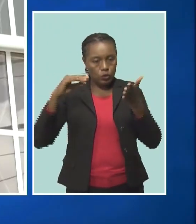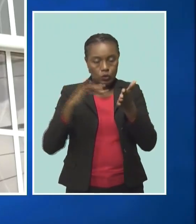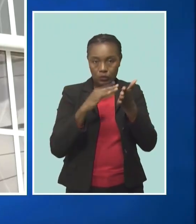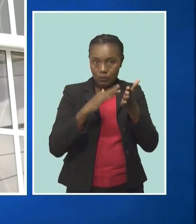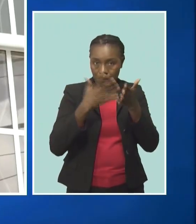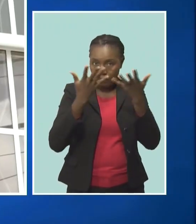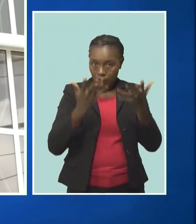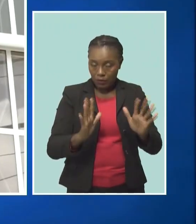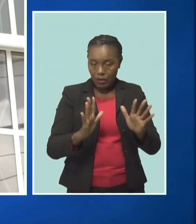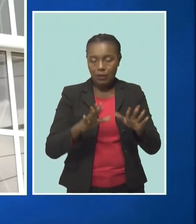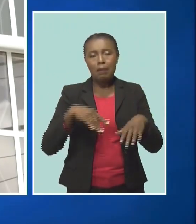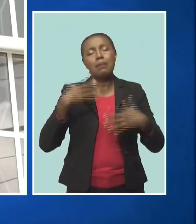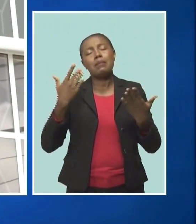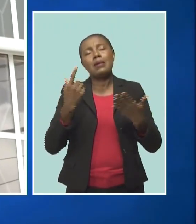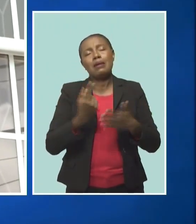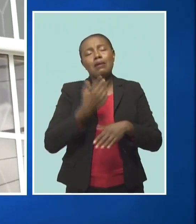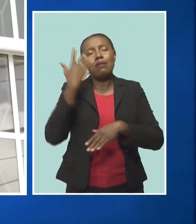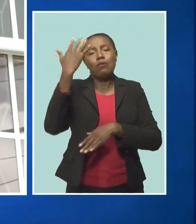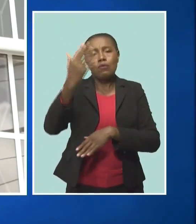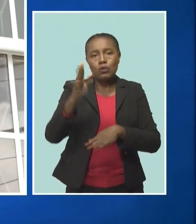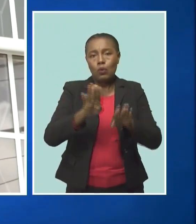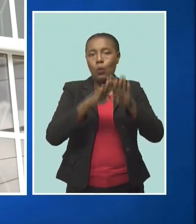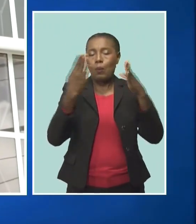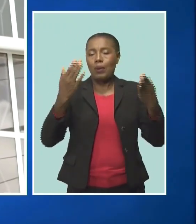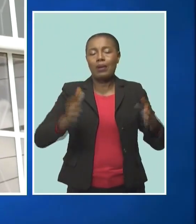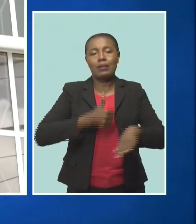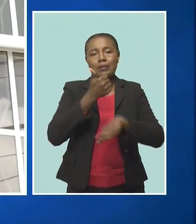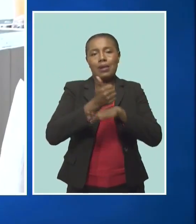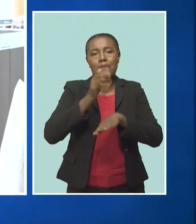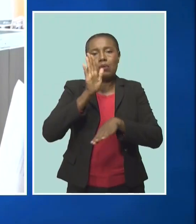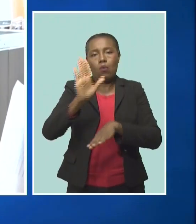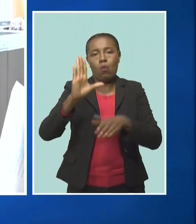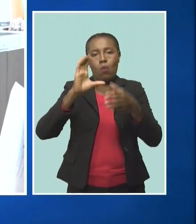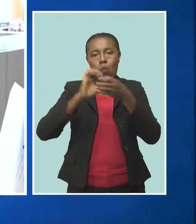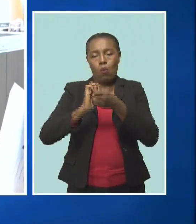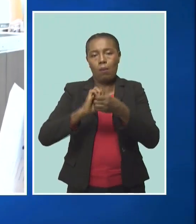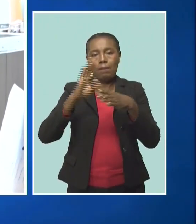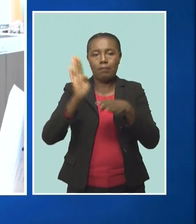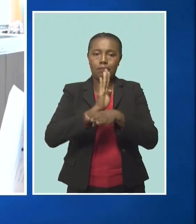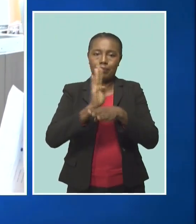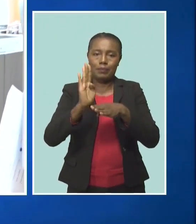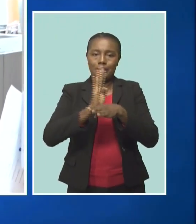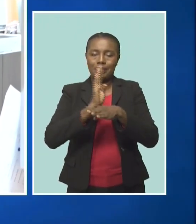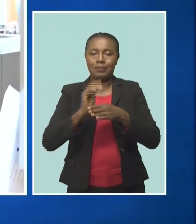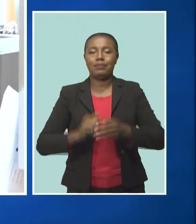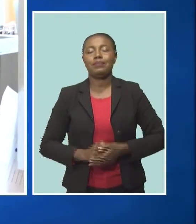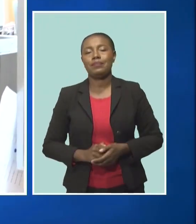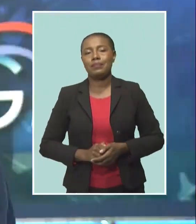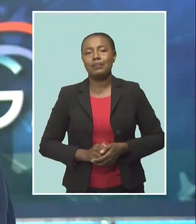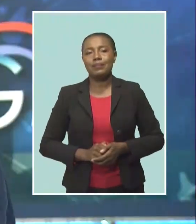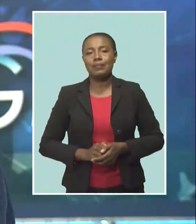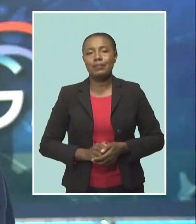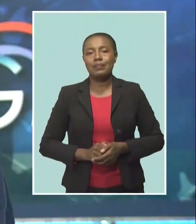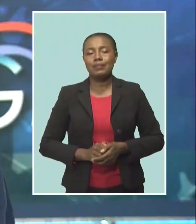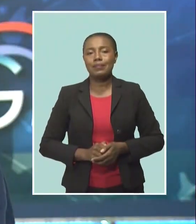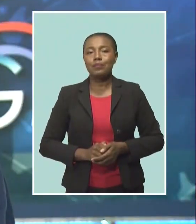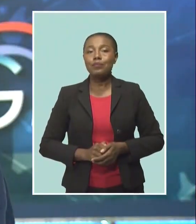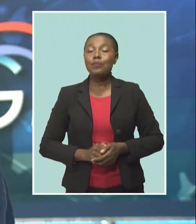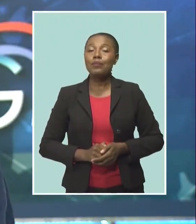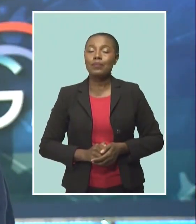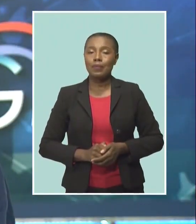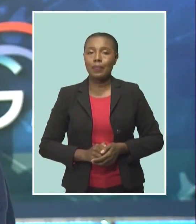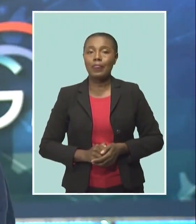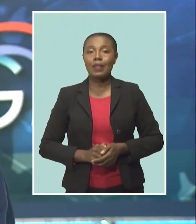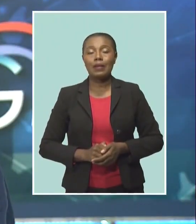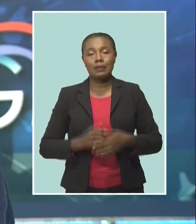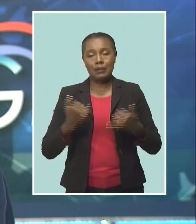someday opening the doors to her own business. Trevor Thorpe for the Business Report. Hey, thank you, Trevor.